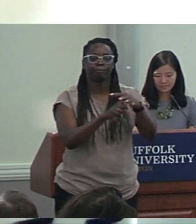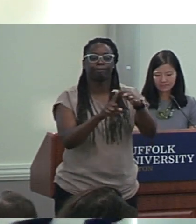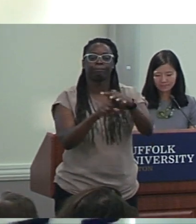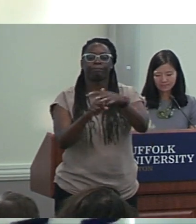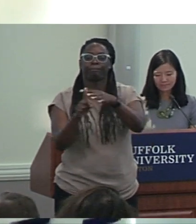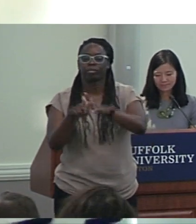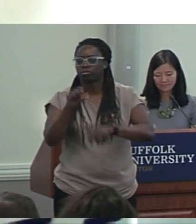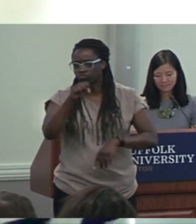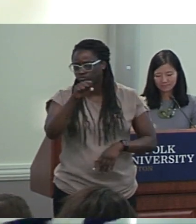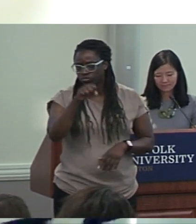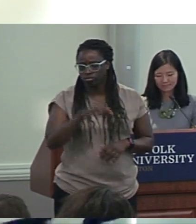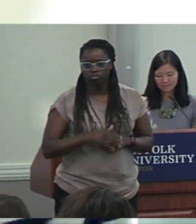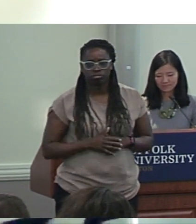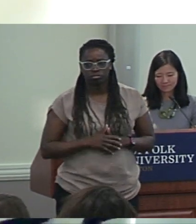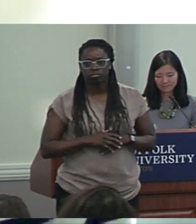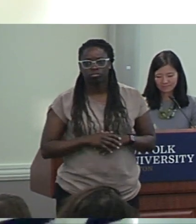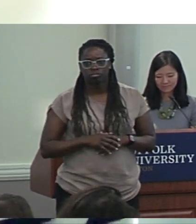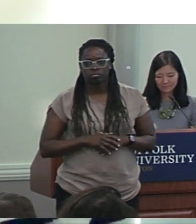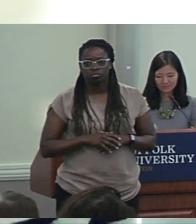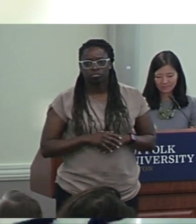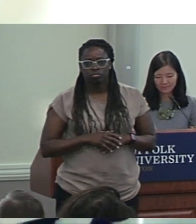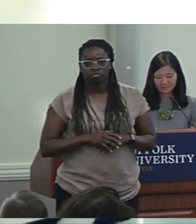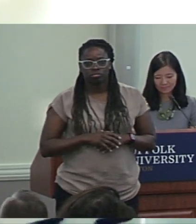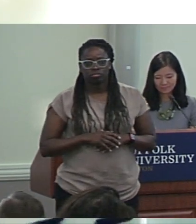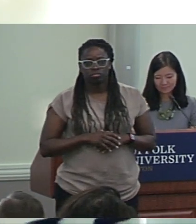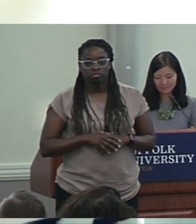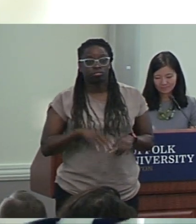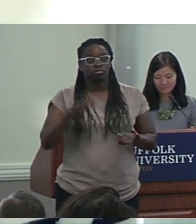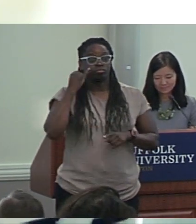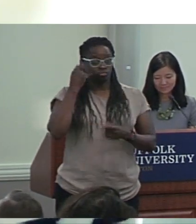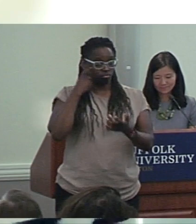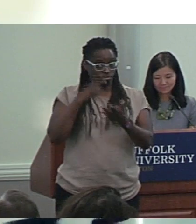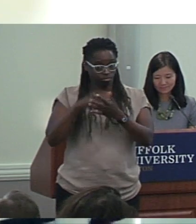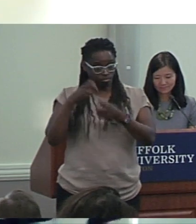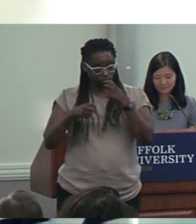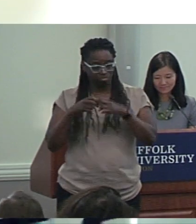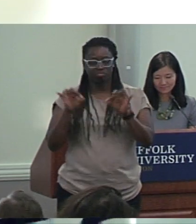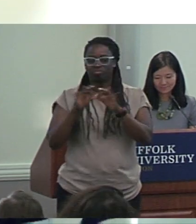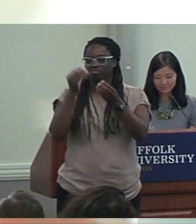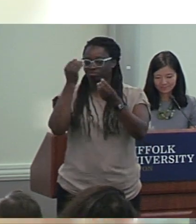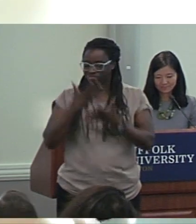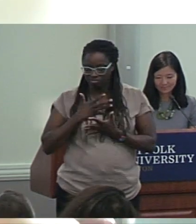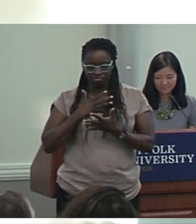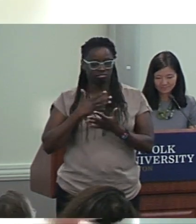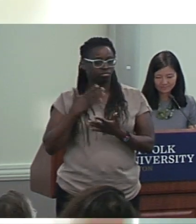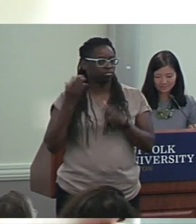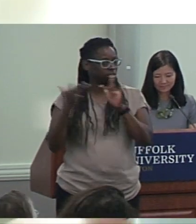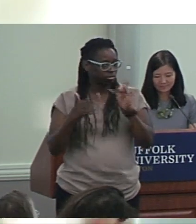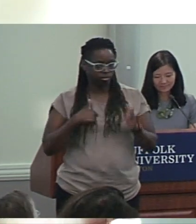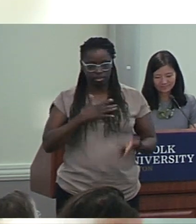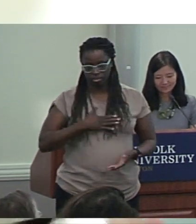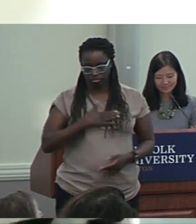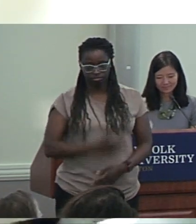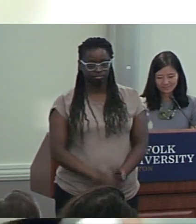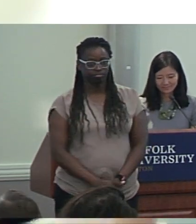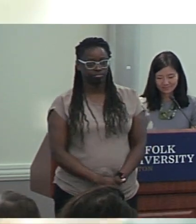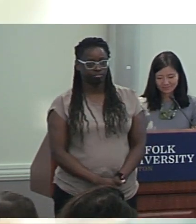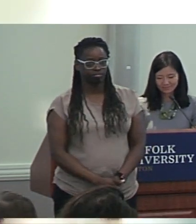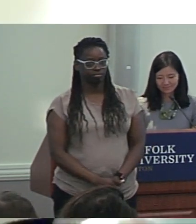just ask that if and when you do, to please let us know. And you can do that, Kevin,